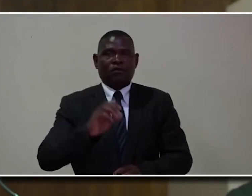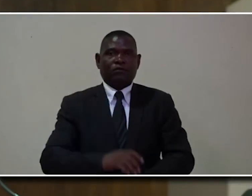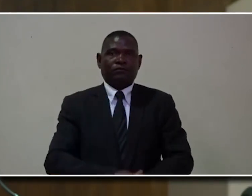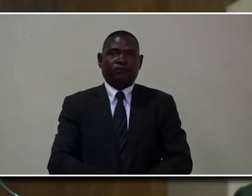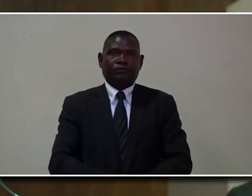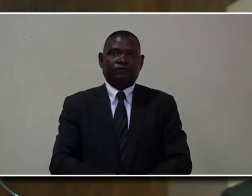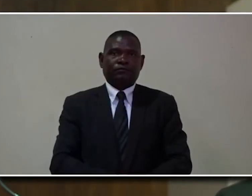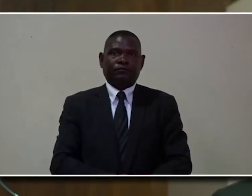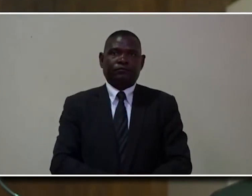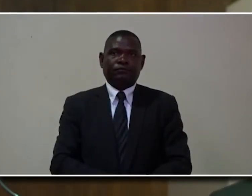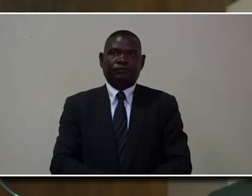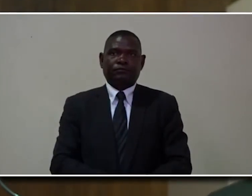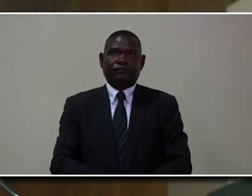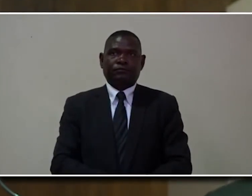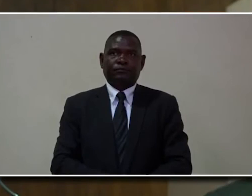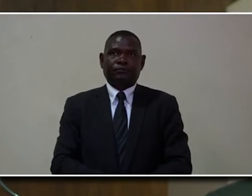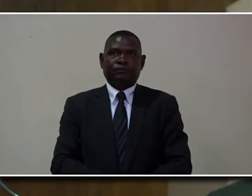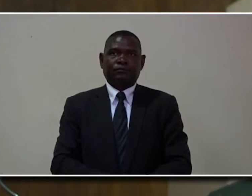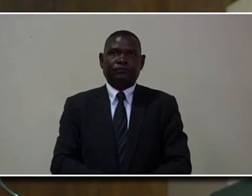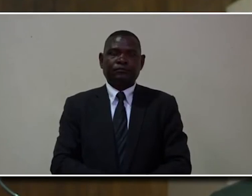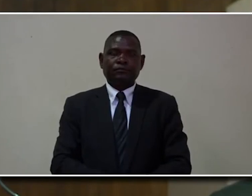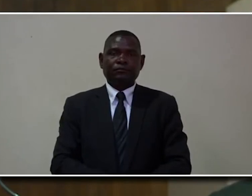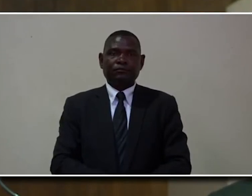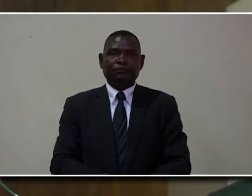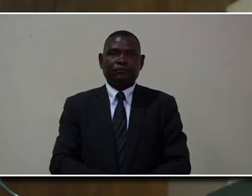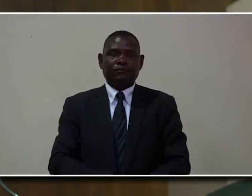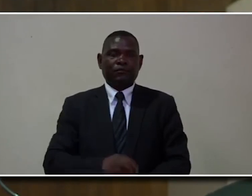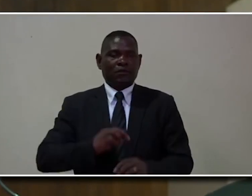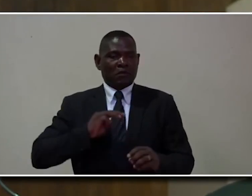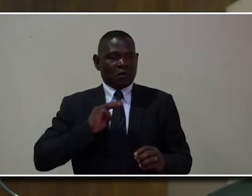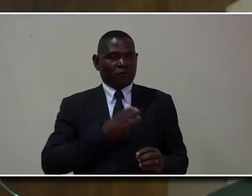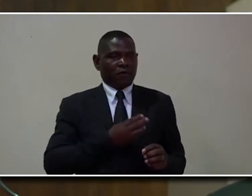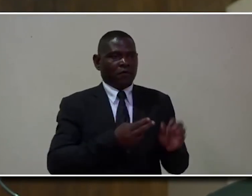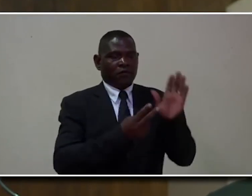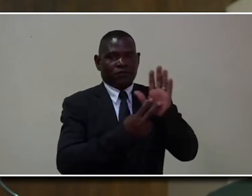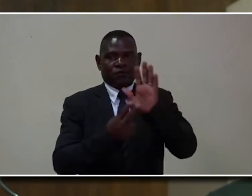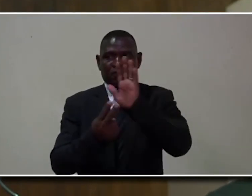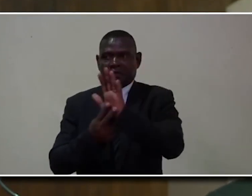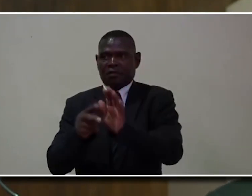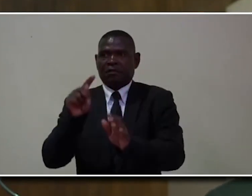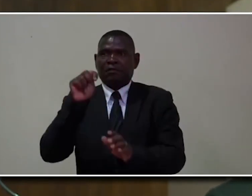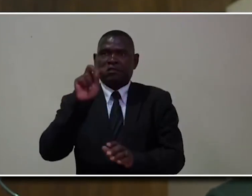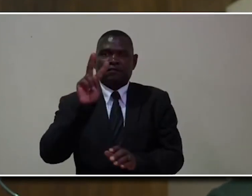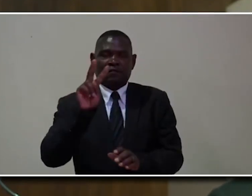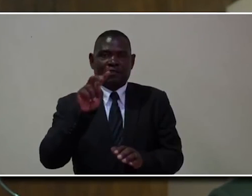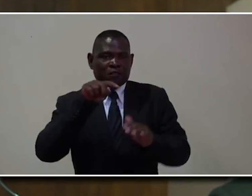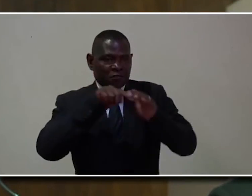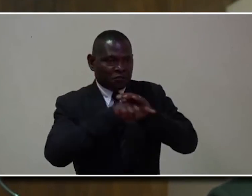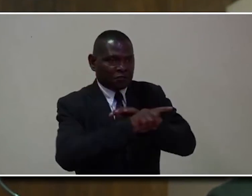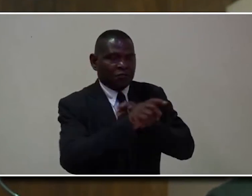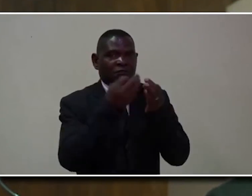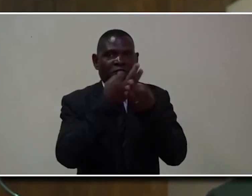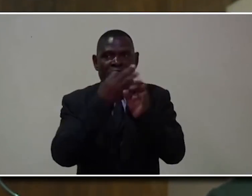Soko. We are broadcasting via the free to air set top boxes.